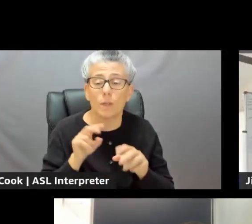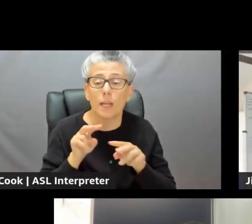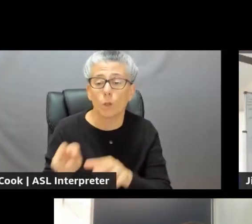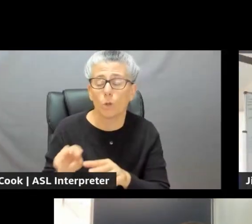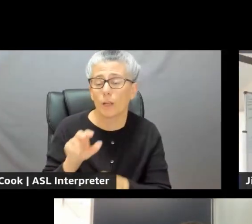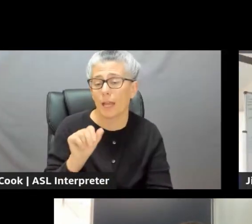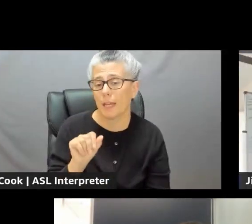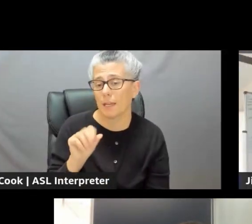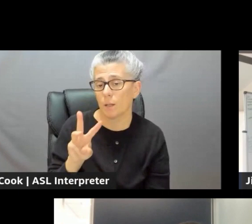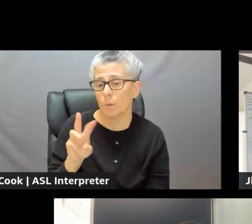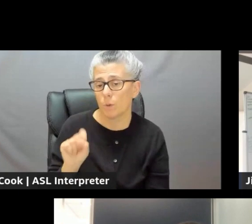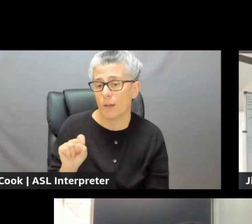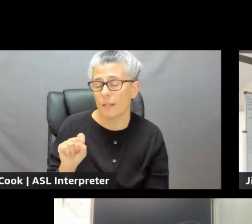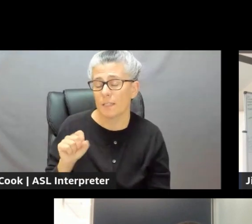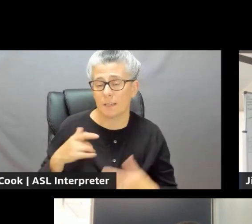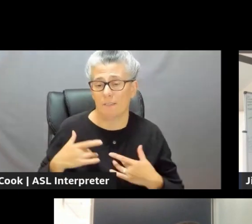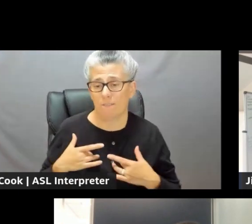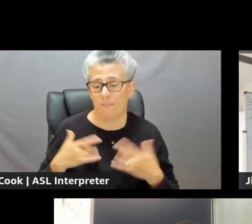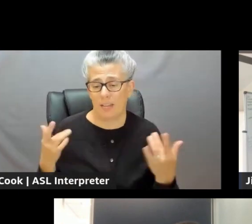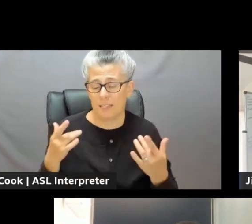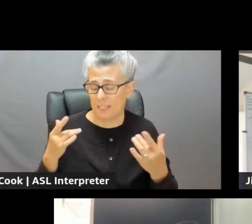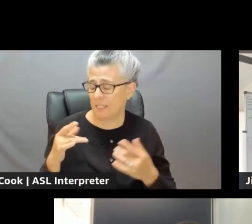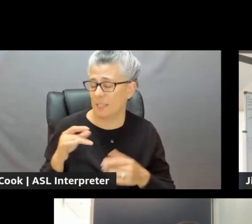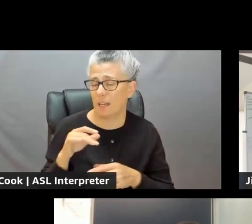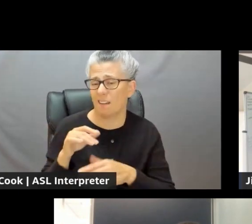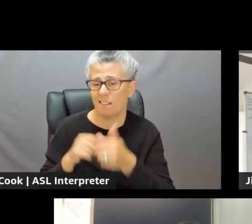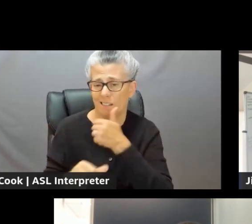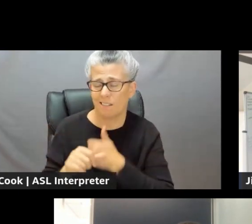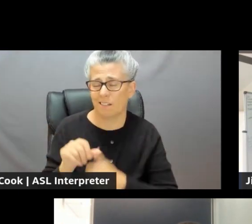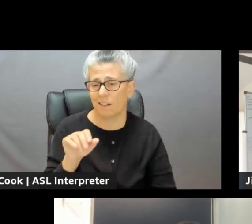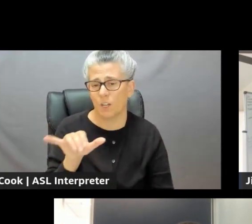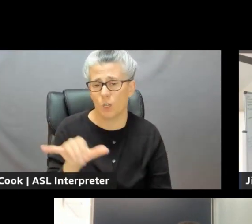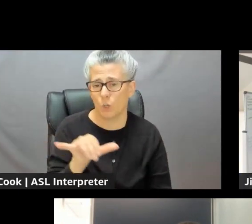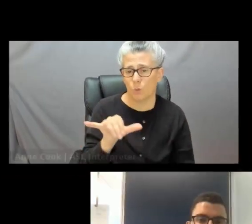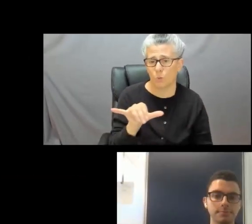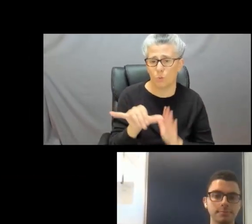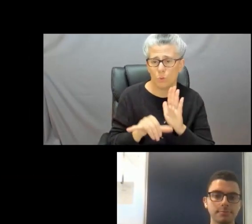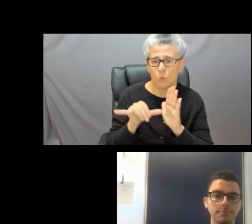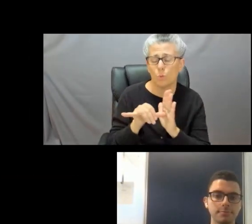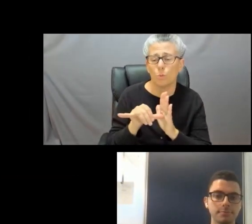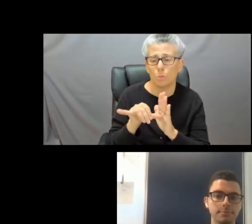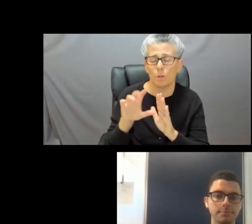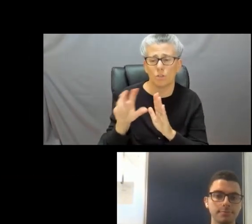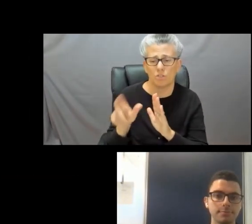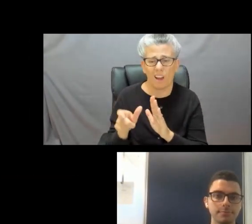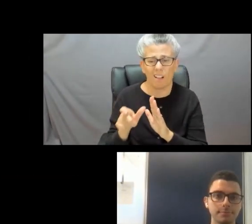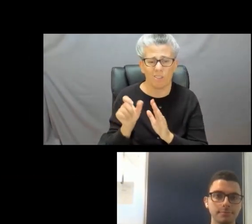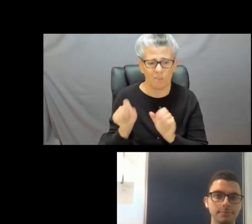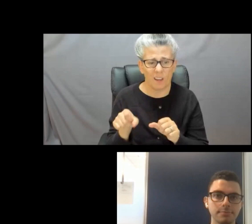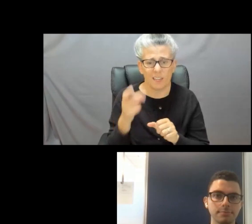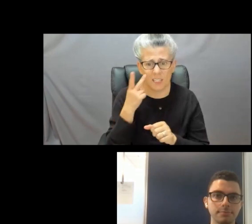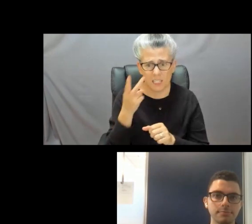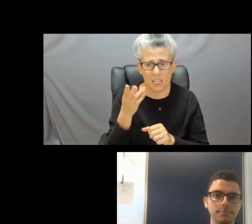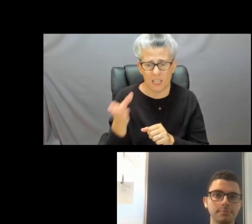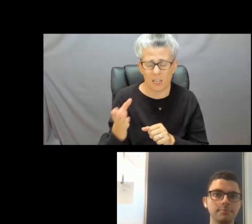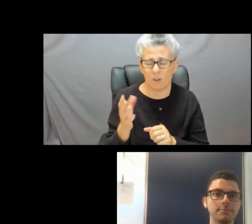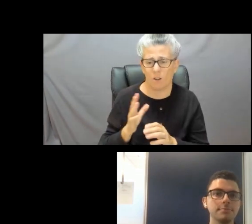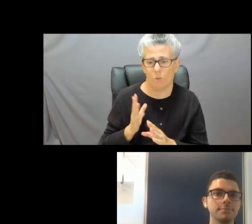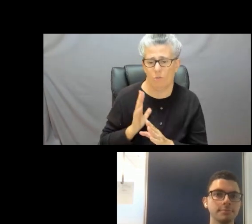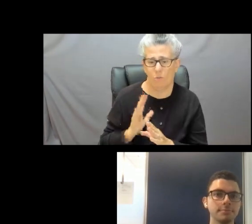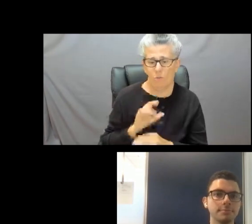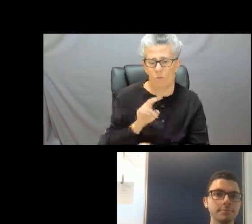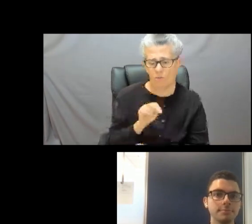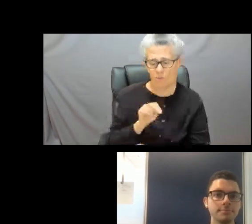watch really this episode, which you'll definitely want to watch the one that we just had before. We had the NVIDIA